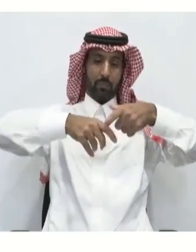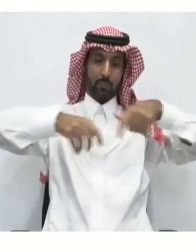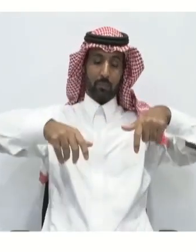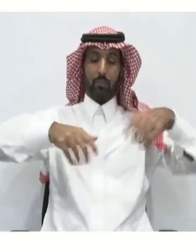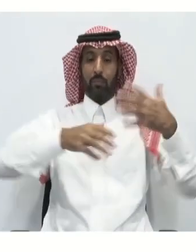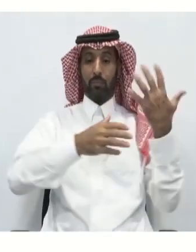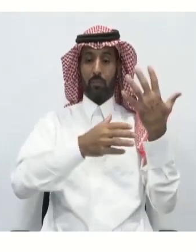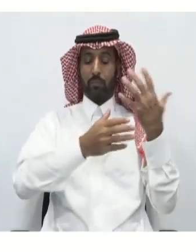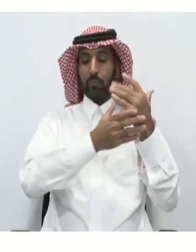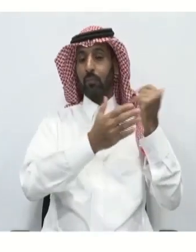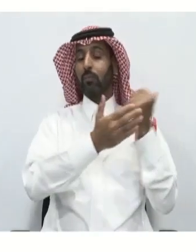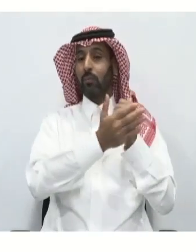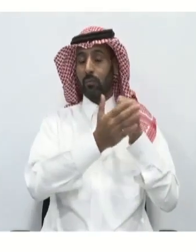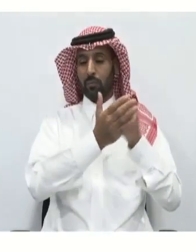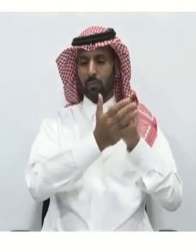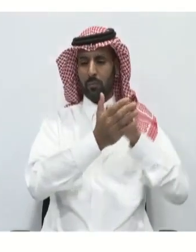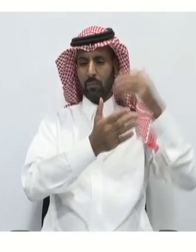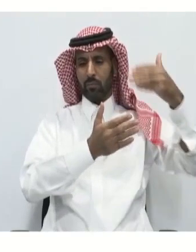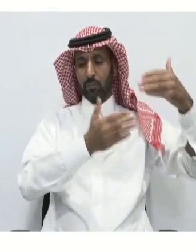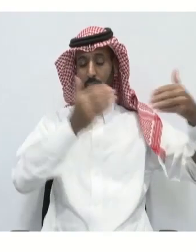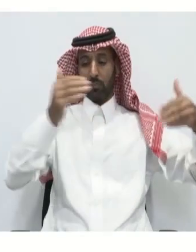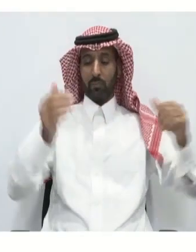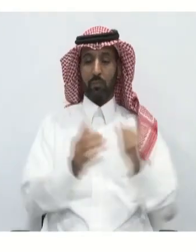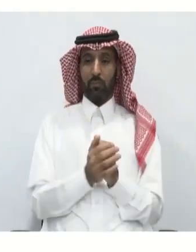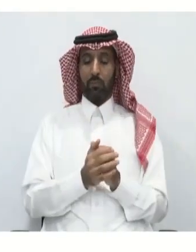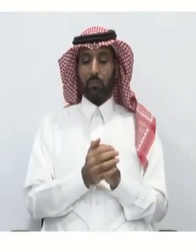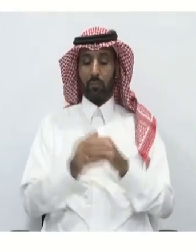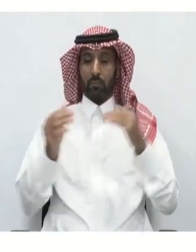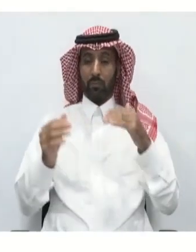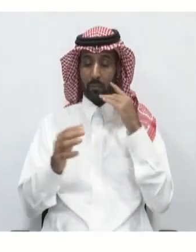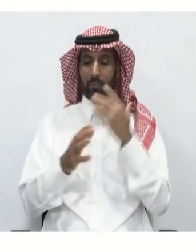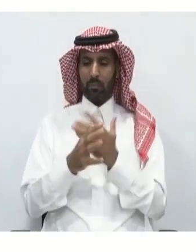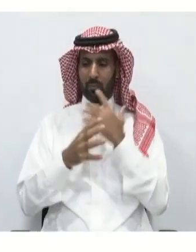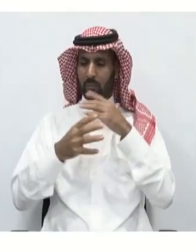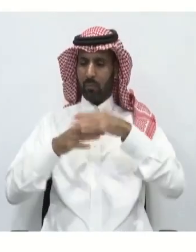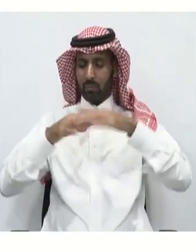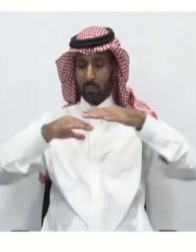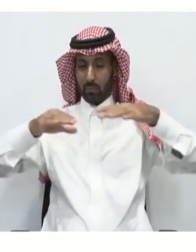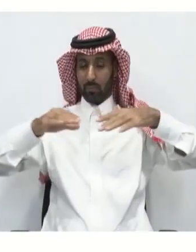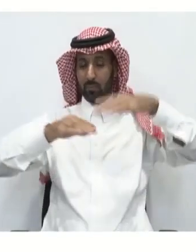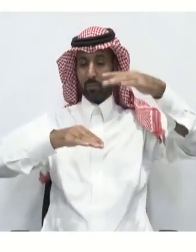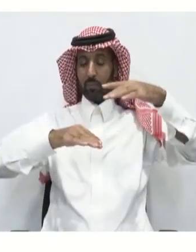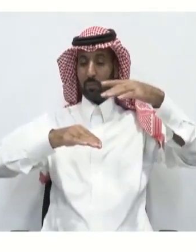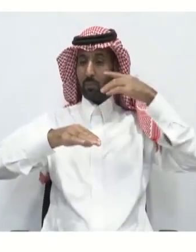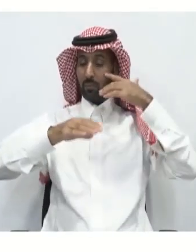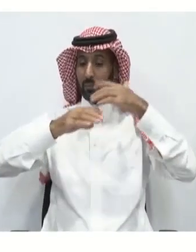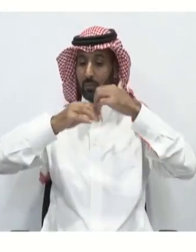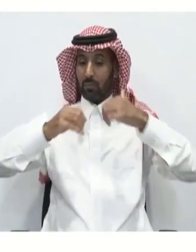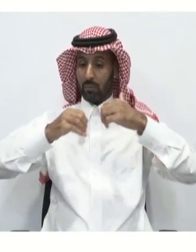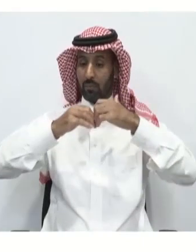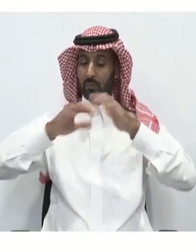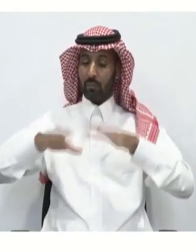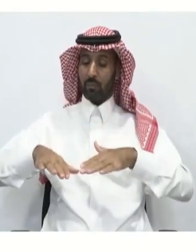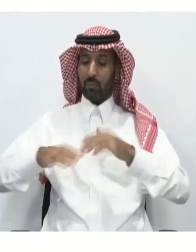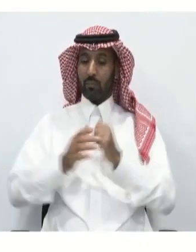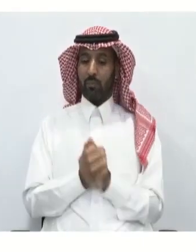are 114 units at the Maho Bay Camps, but because of these construction methods, the sand and coral remains